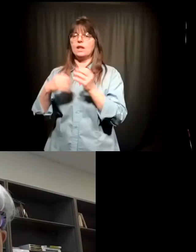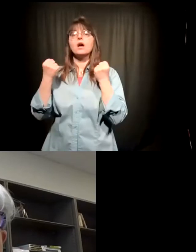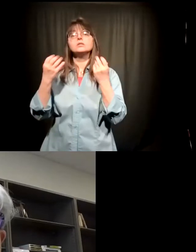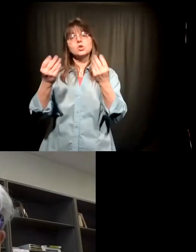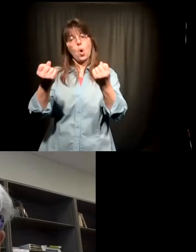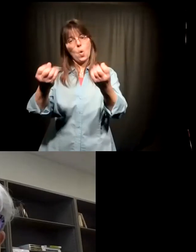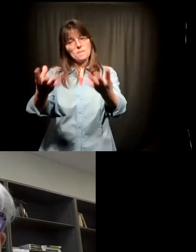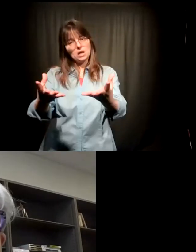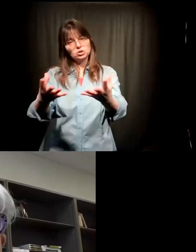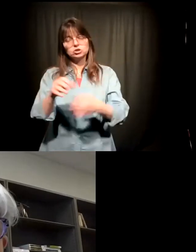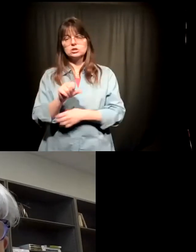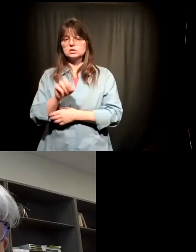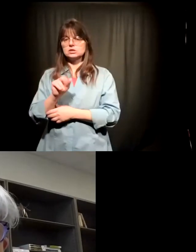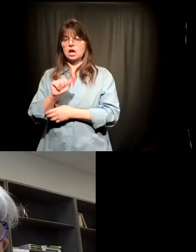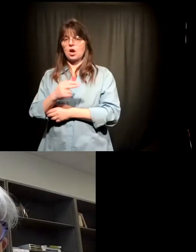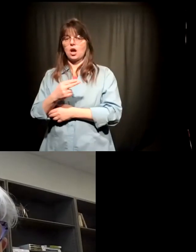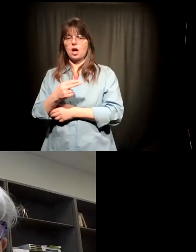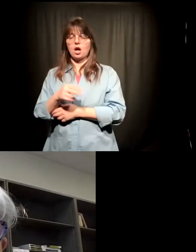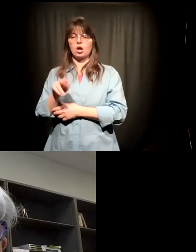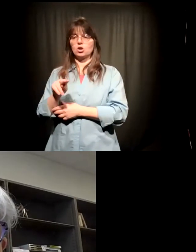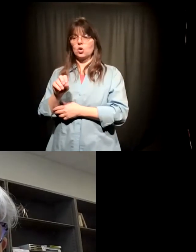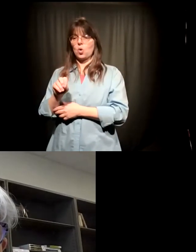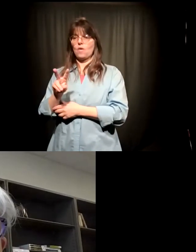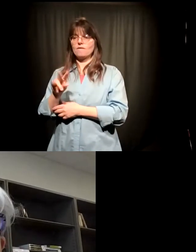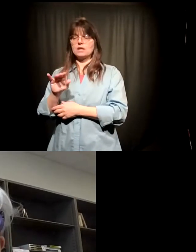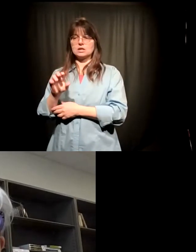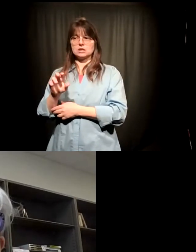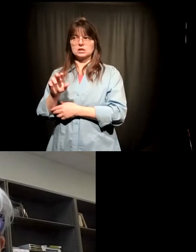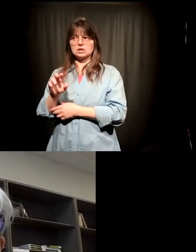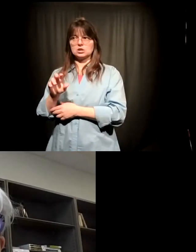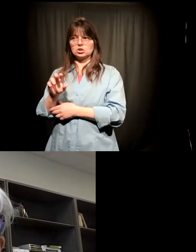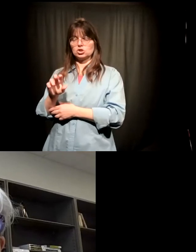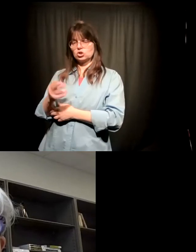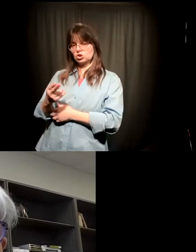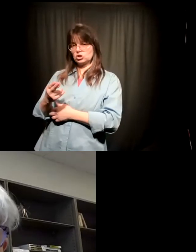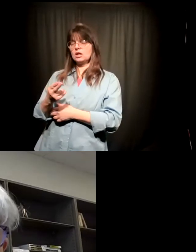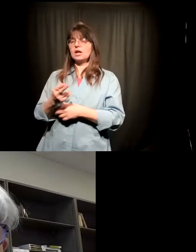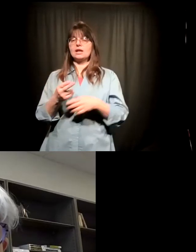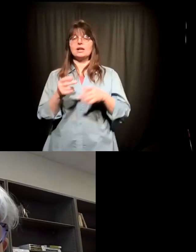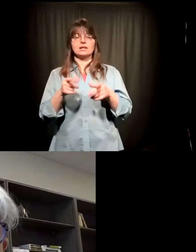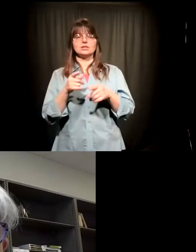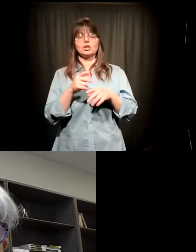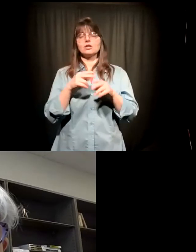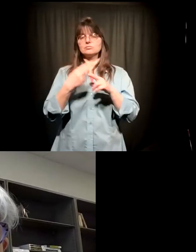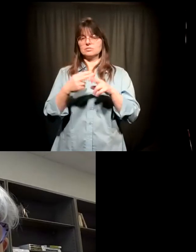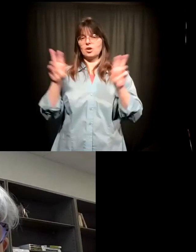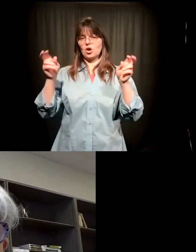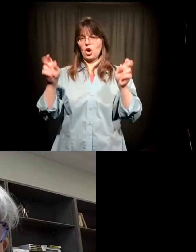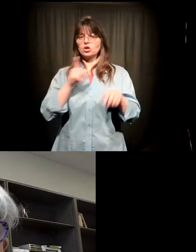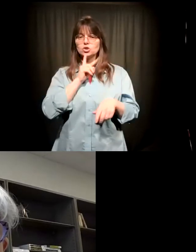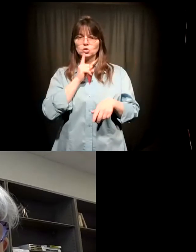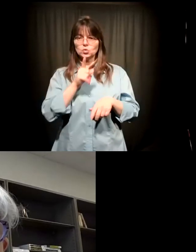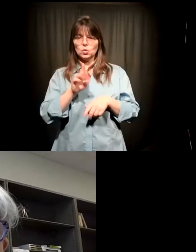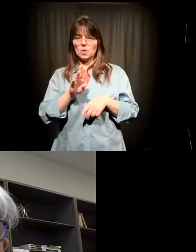that are similar in the queer community, which also is a horizontal identity. And so I often find that